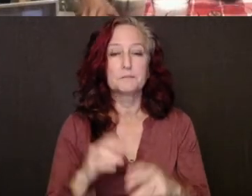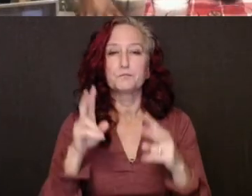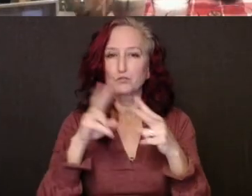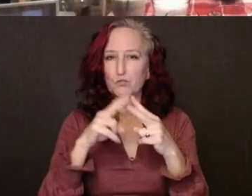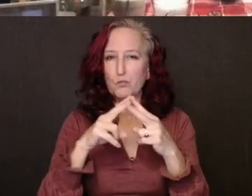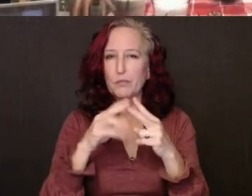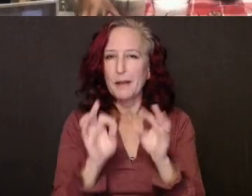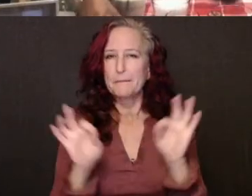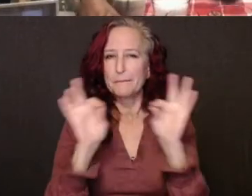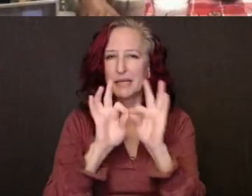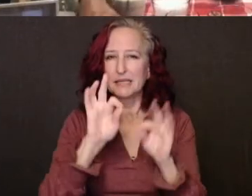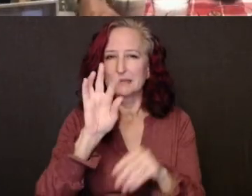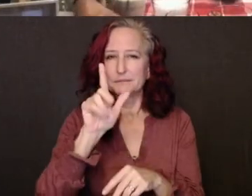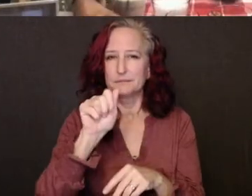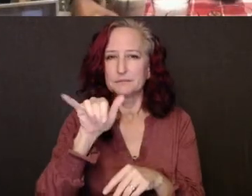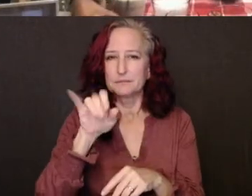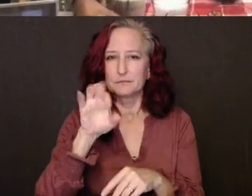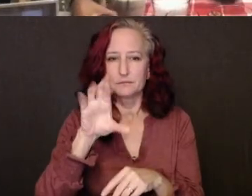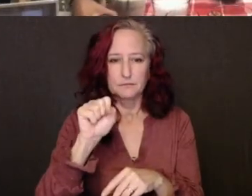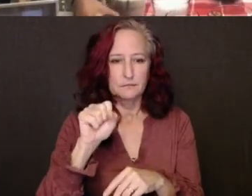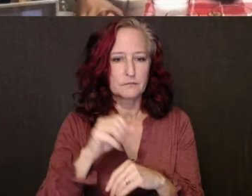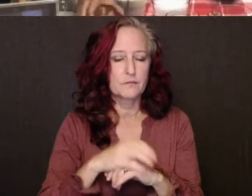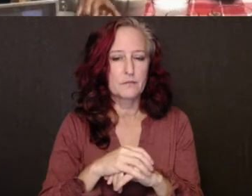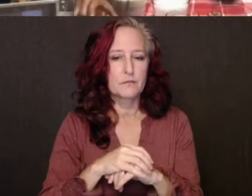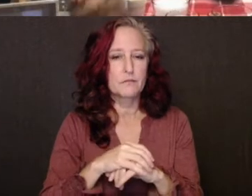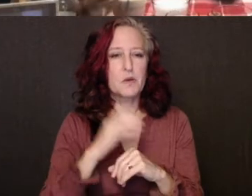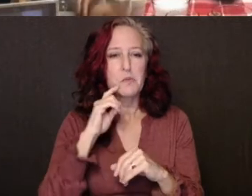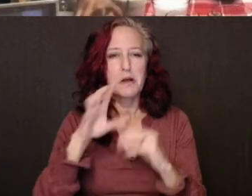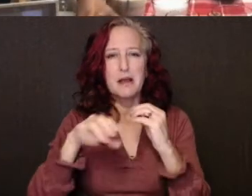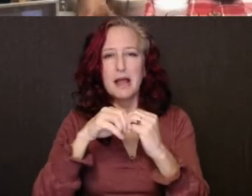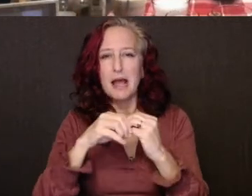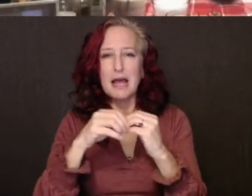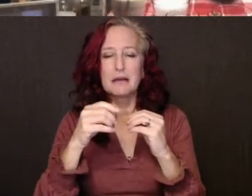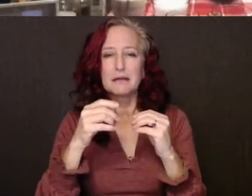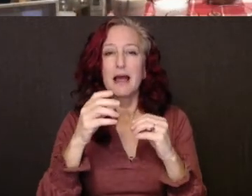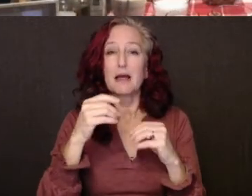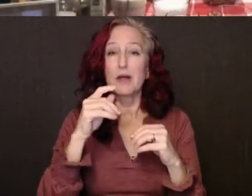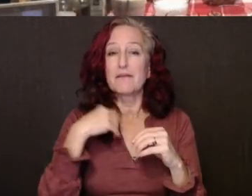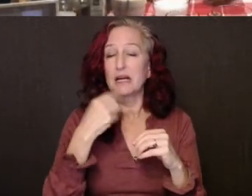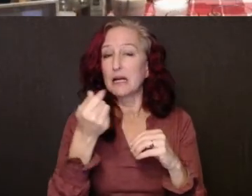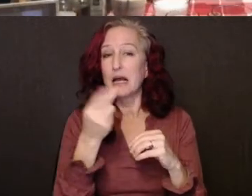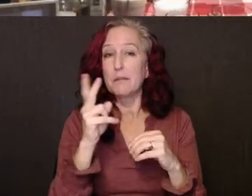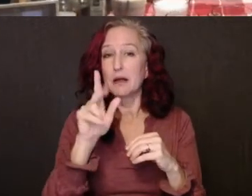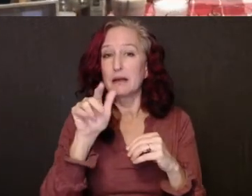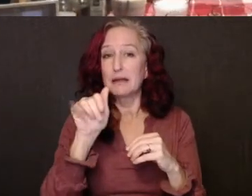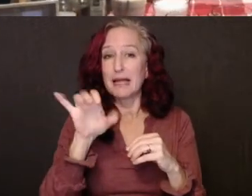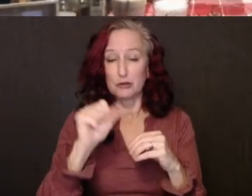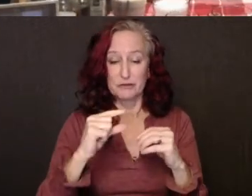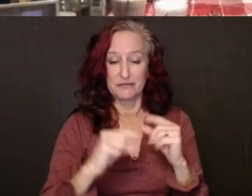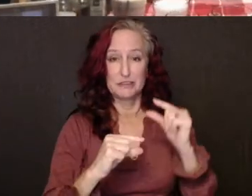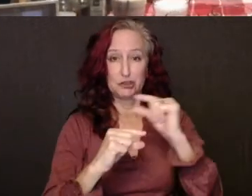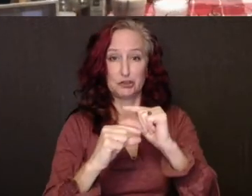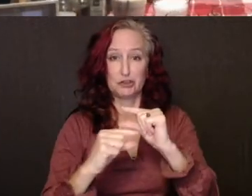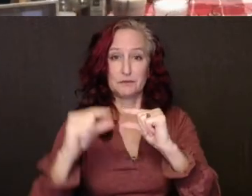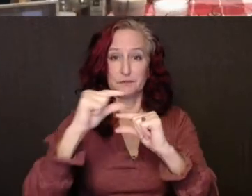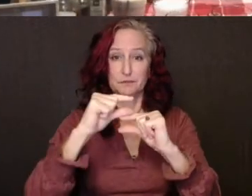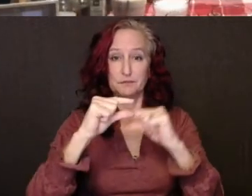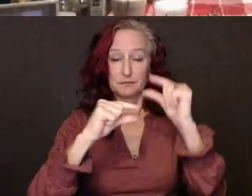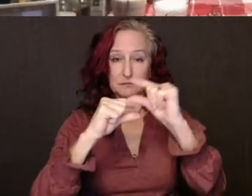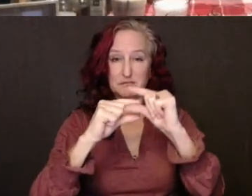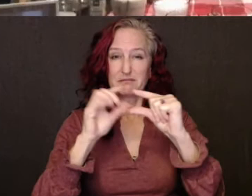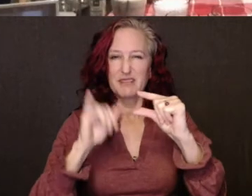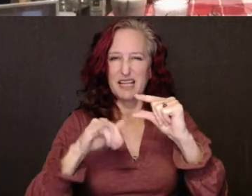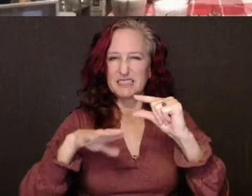So yeah, if you just wanted like Christmas cookies or whatever, cookies, if you just wanted something warm, like a